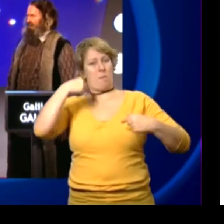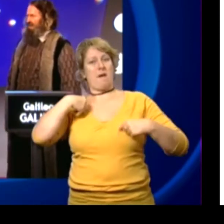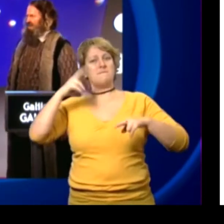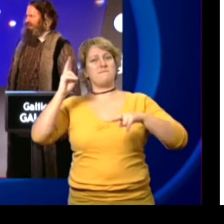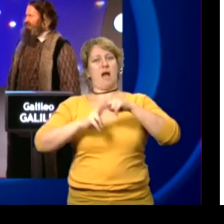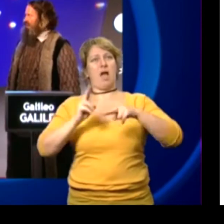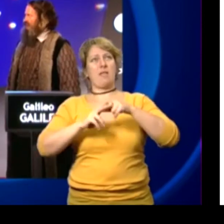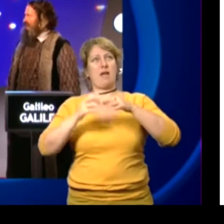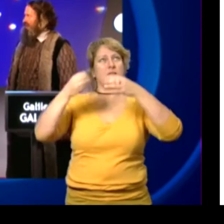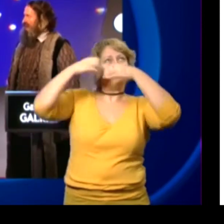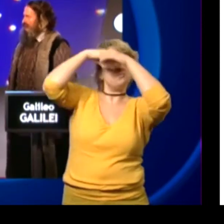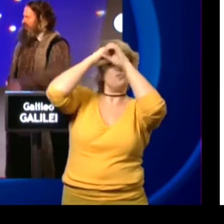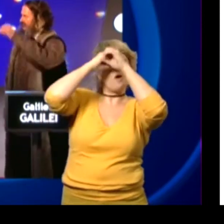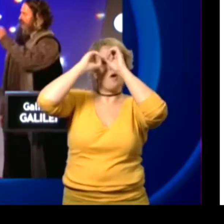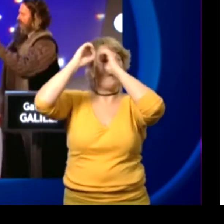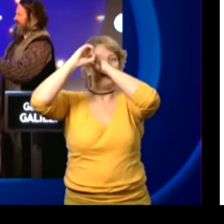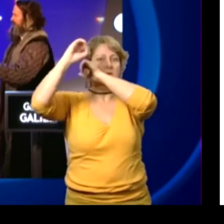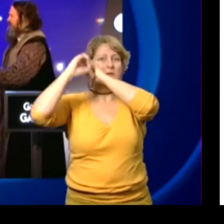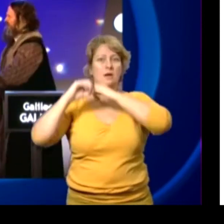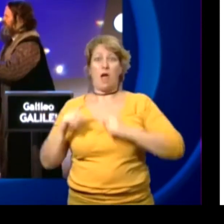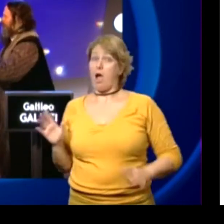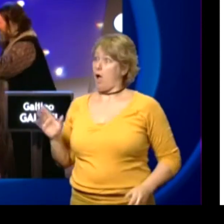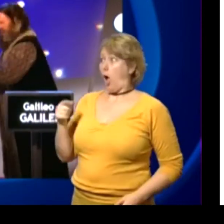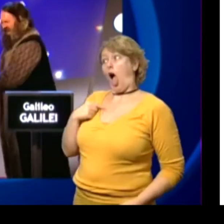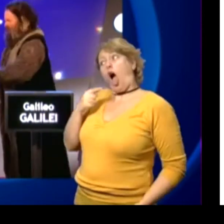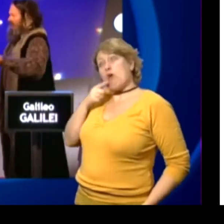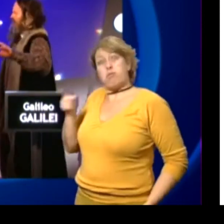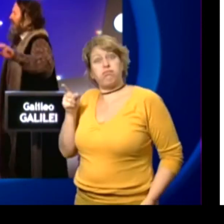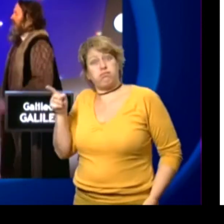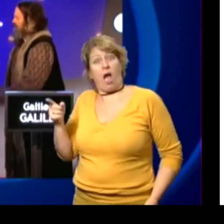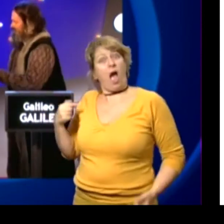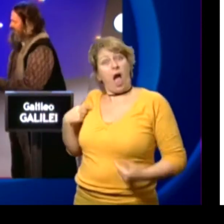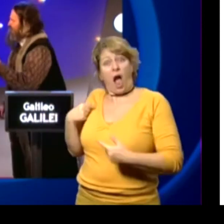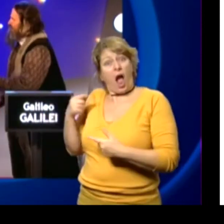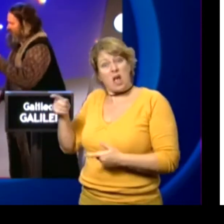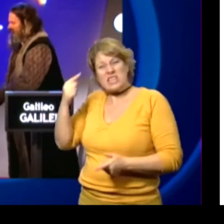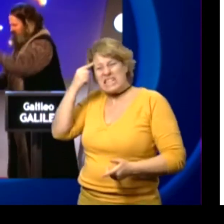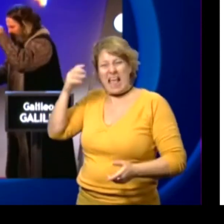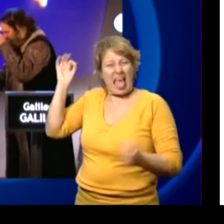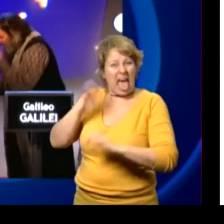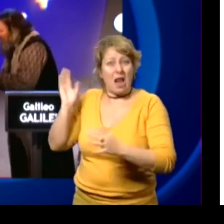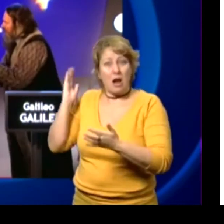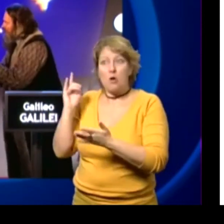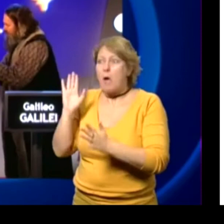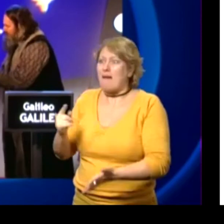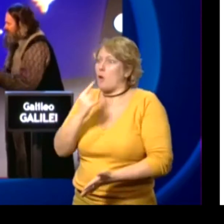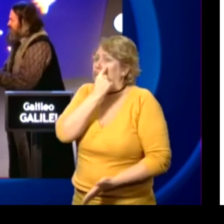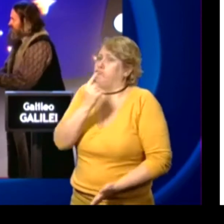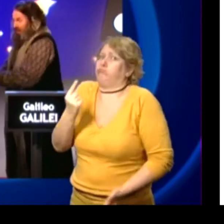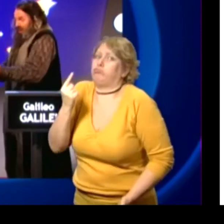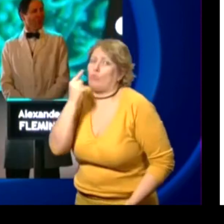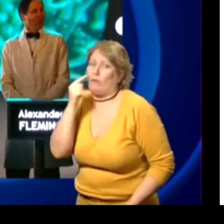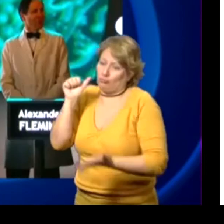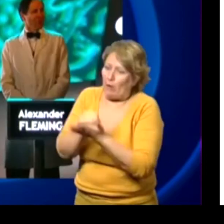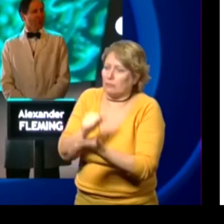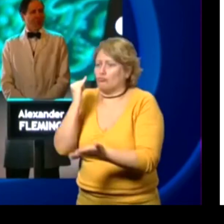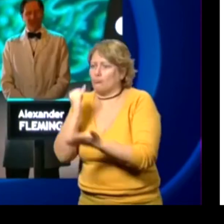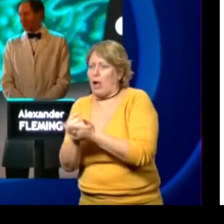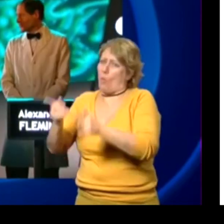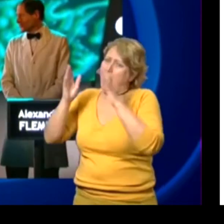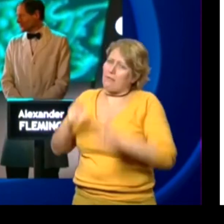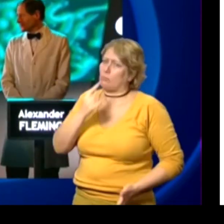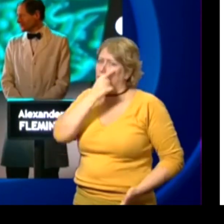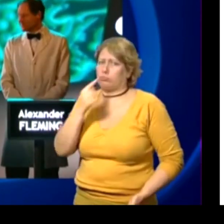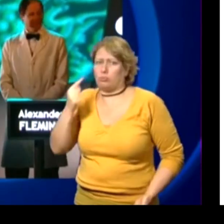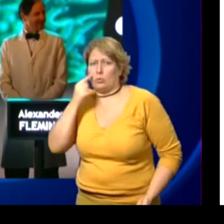call you something else if you're not careful. A big idea is no good at all unless you can prove whether it is right or wrong.